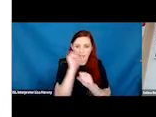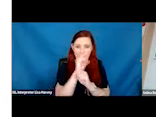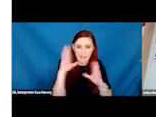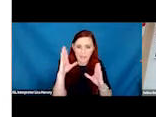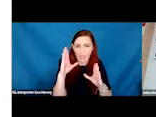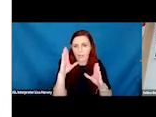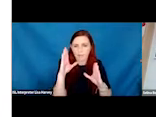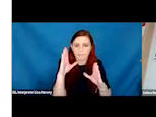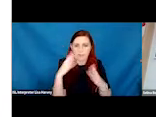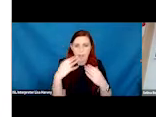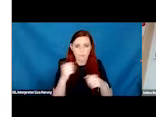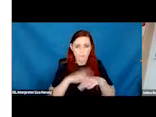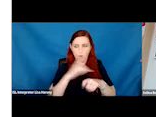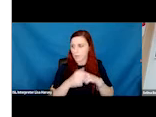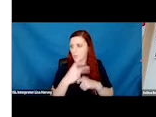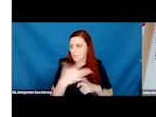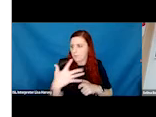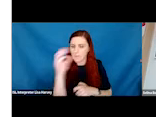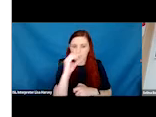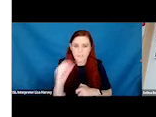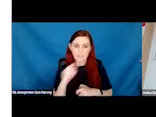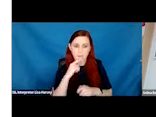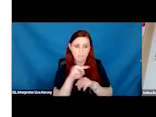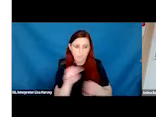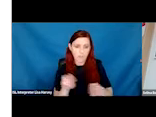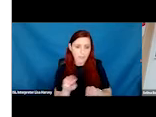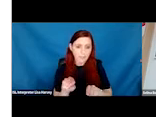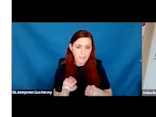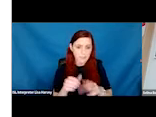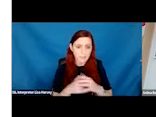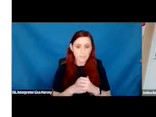than 25% of the population.